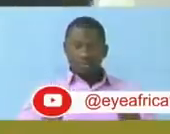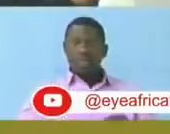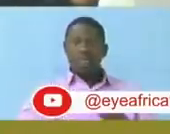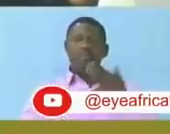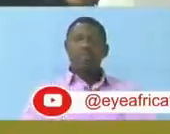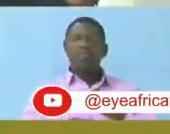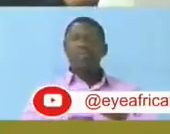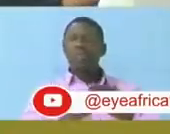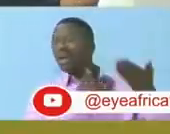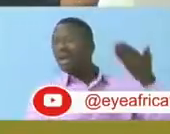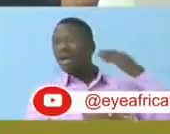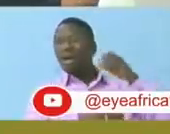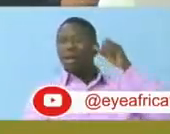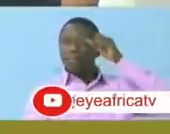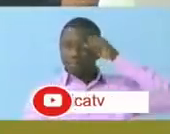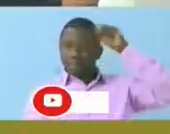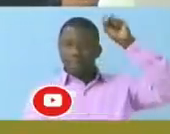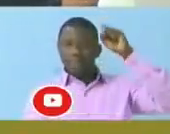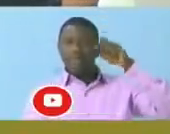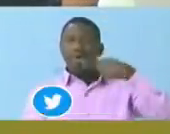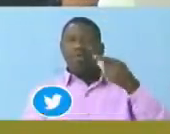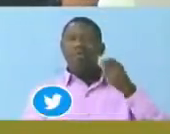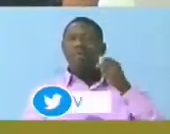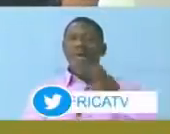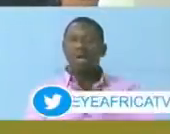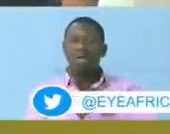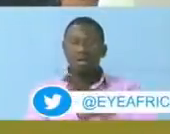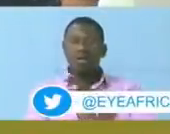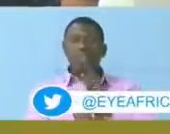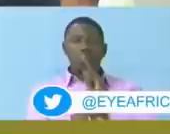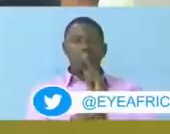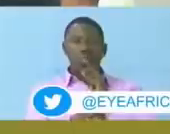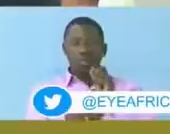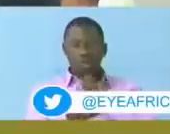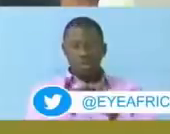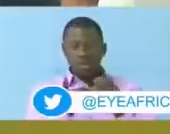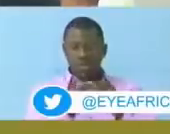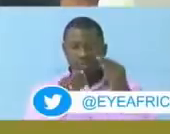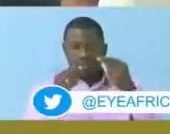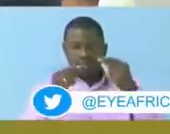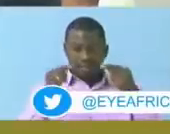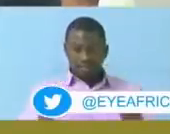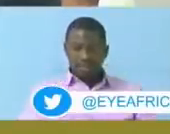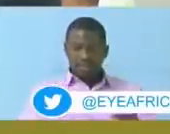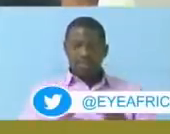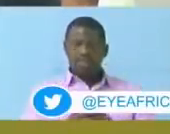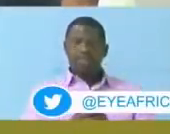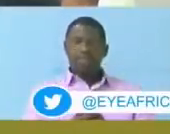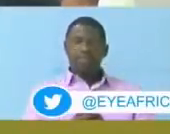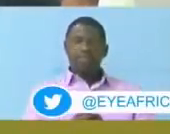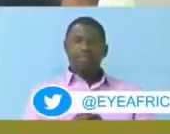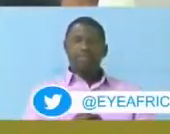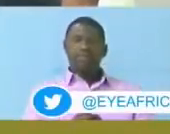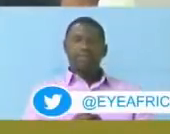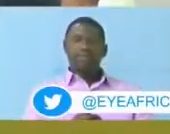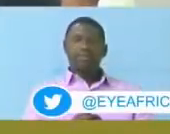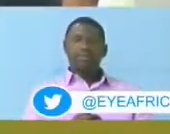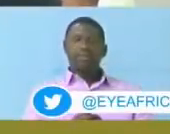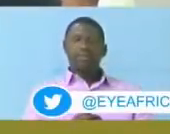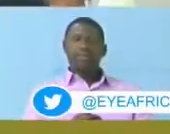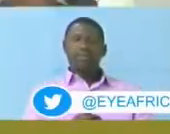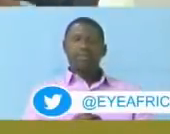press release. Kibar kaito sobe de mealon ko abora gania no len sign president o mealon ko abora wala la kanda